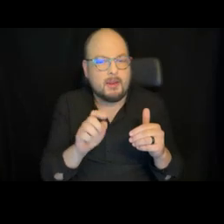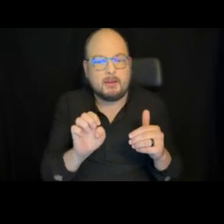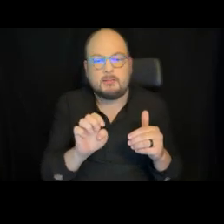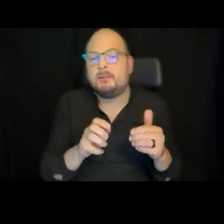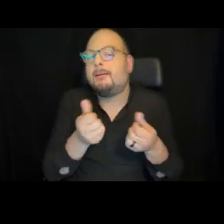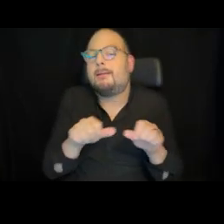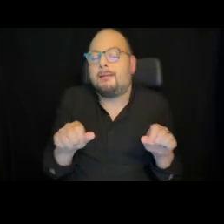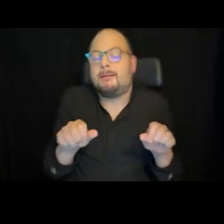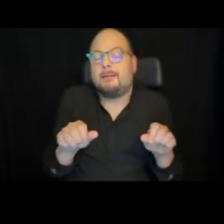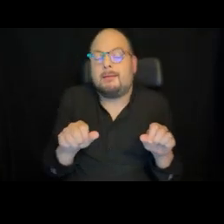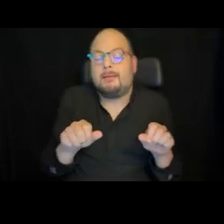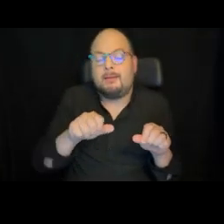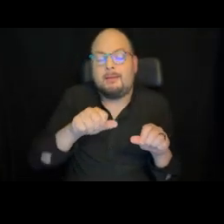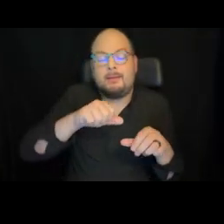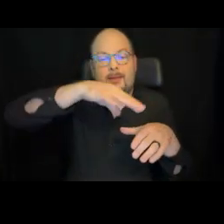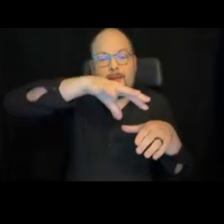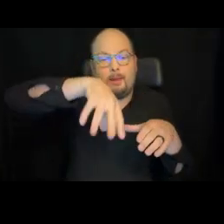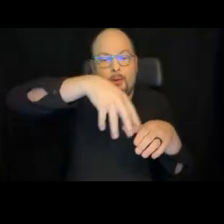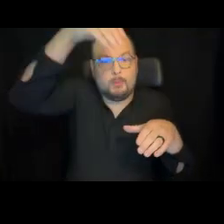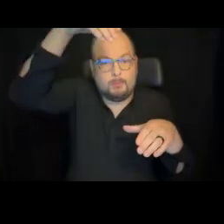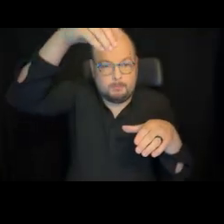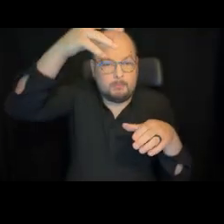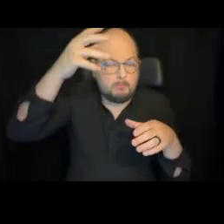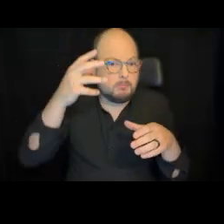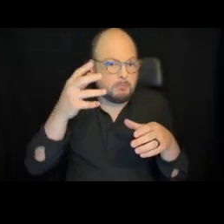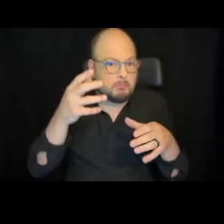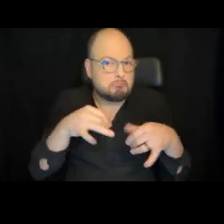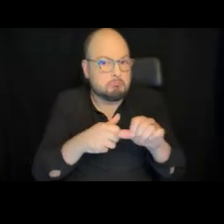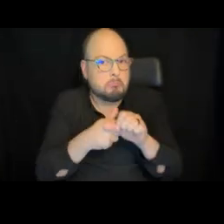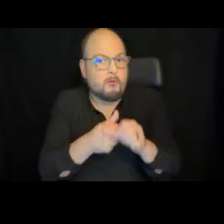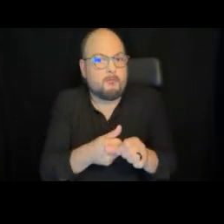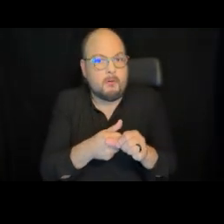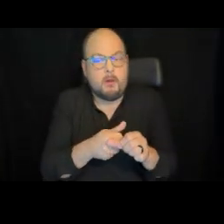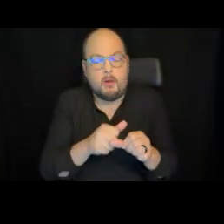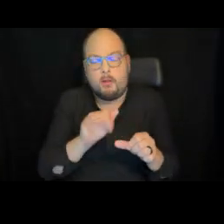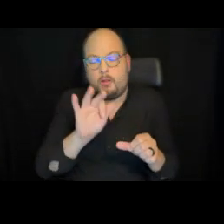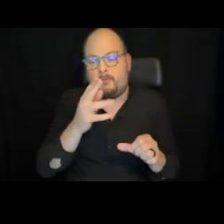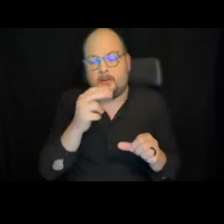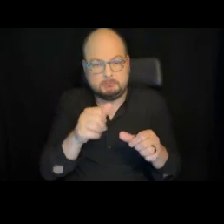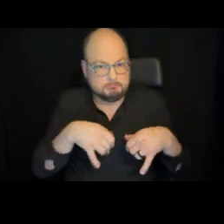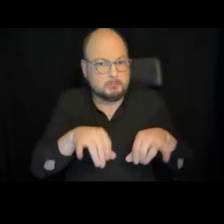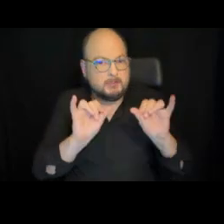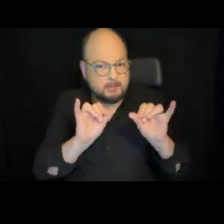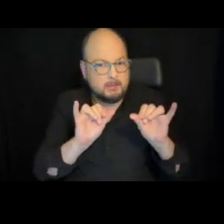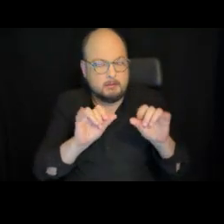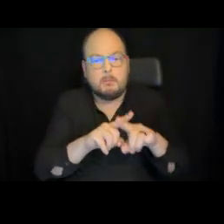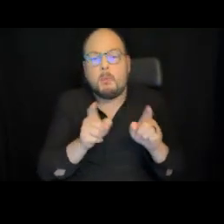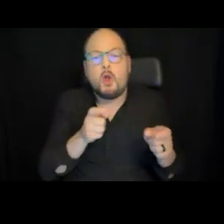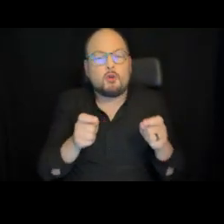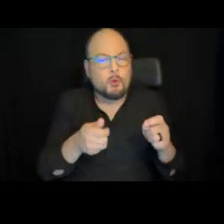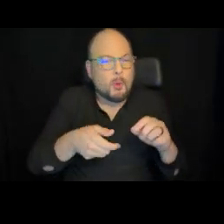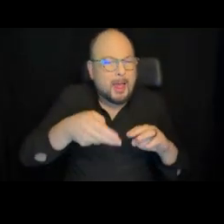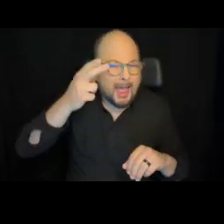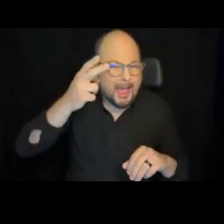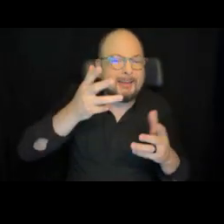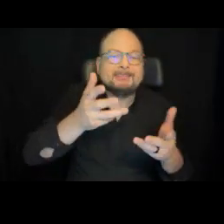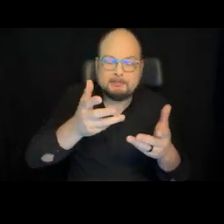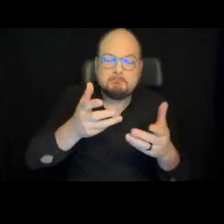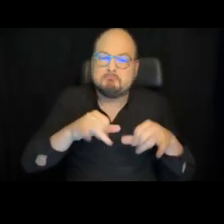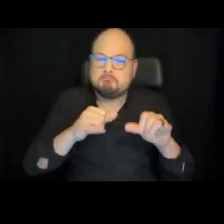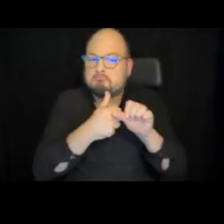exceed reach range requirements still comply with the Fair Housing Act. Now, we only make statements in reference